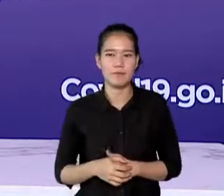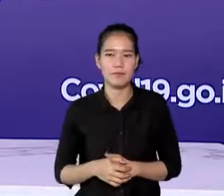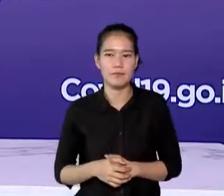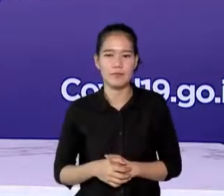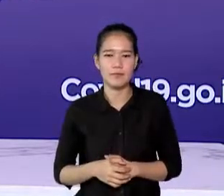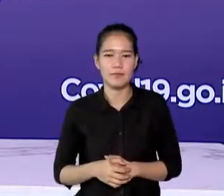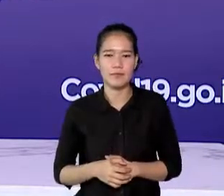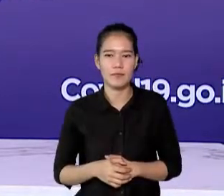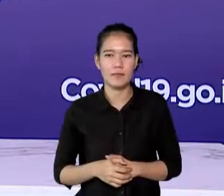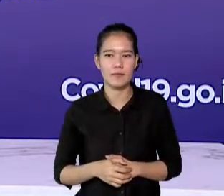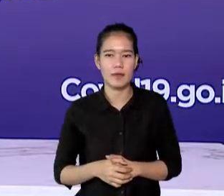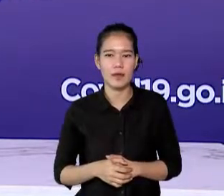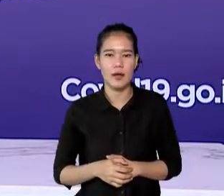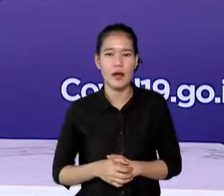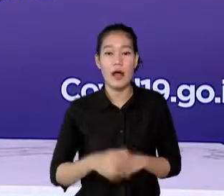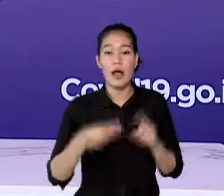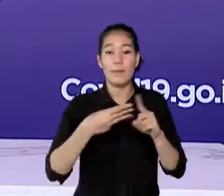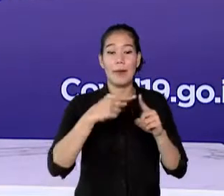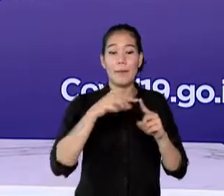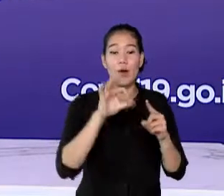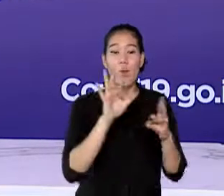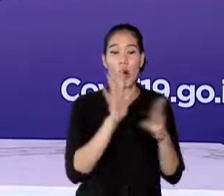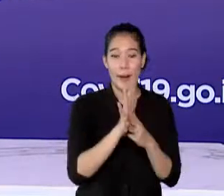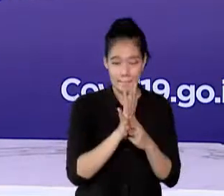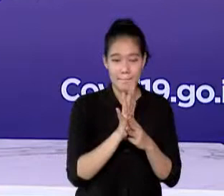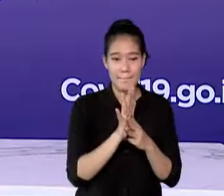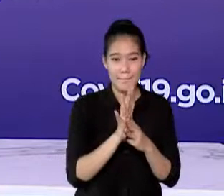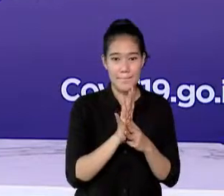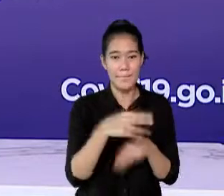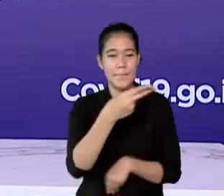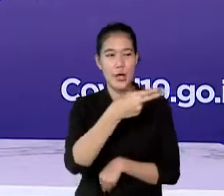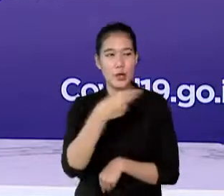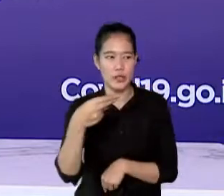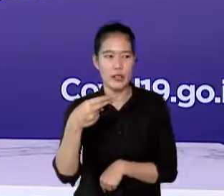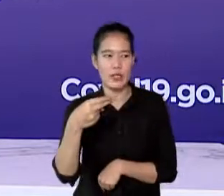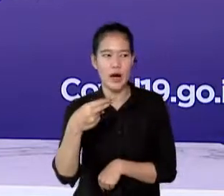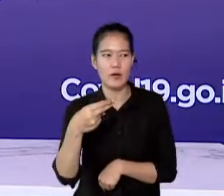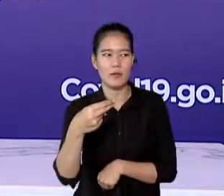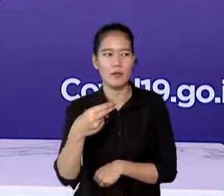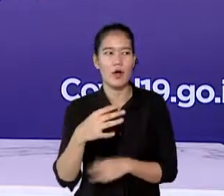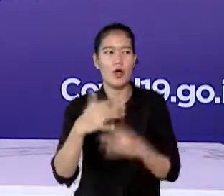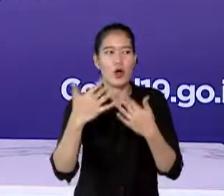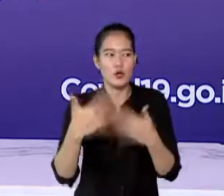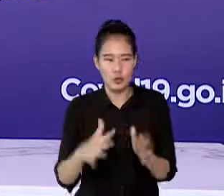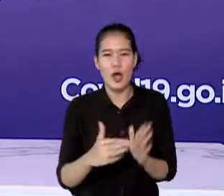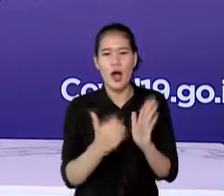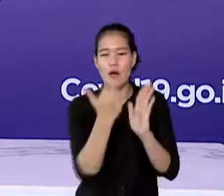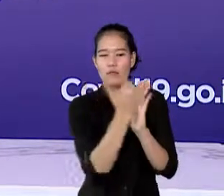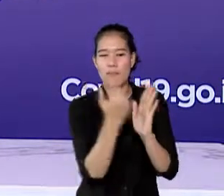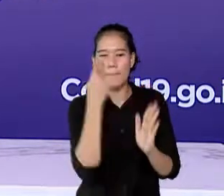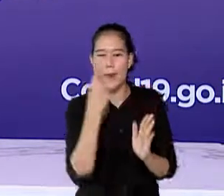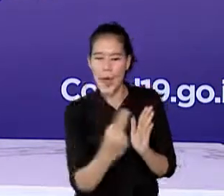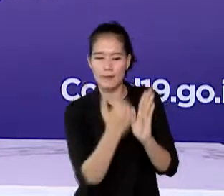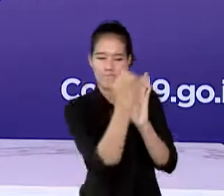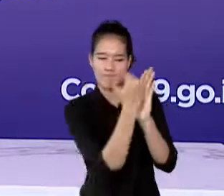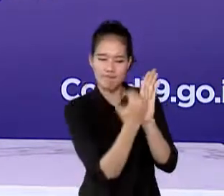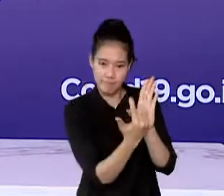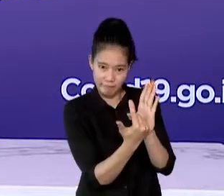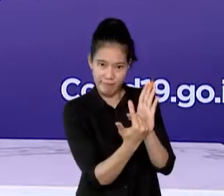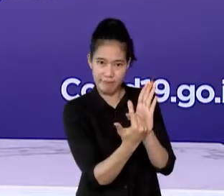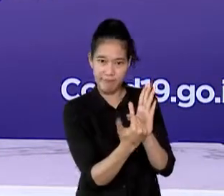drug regulatory authorities, including BPOM in Indonesia, have considered several